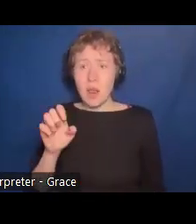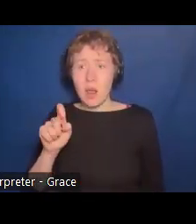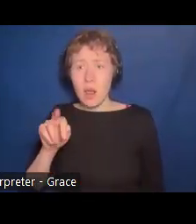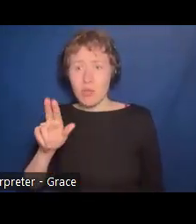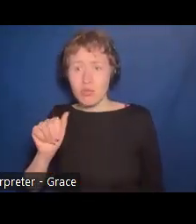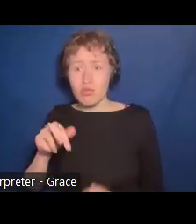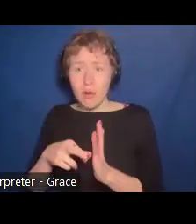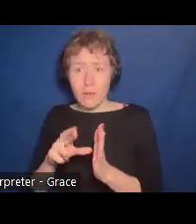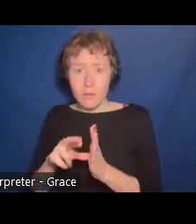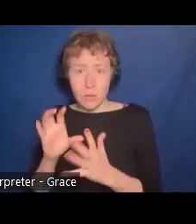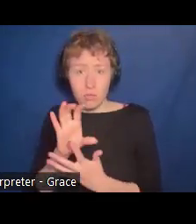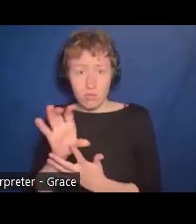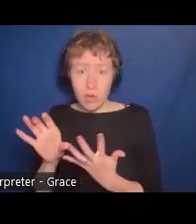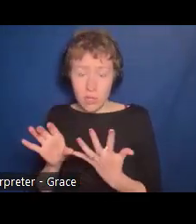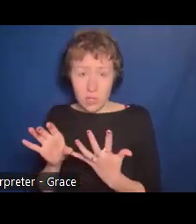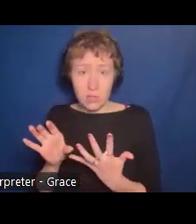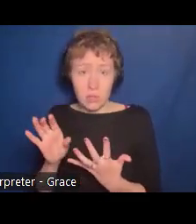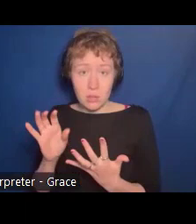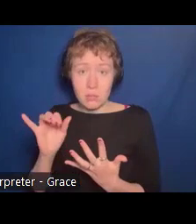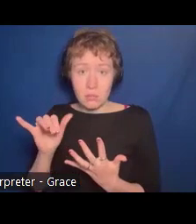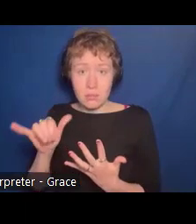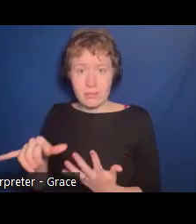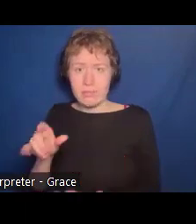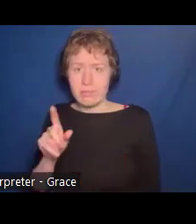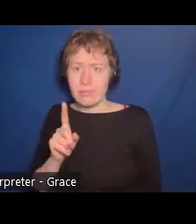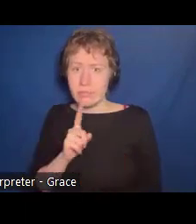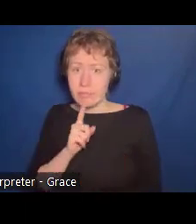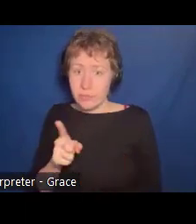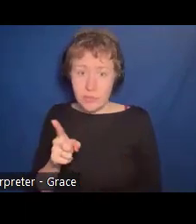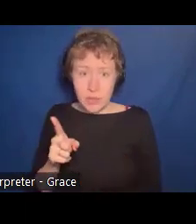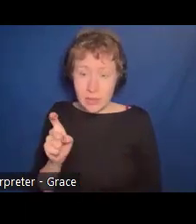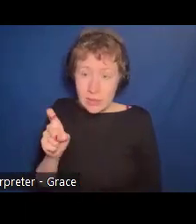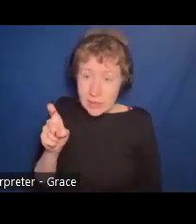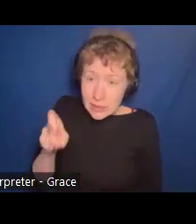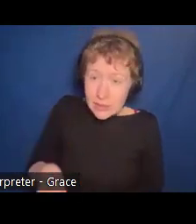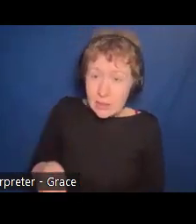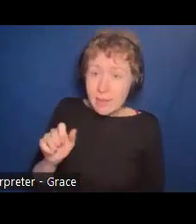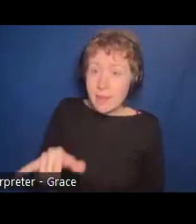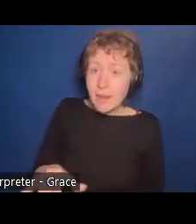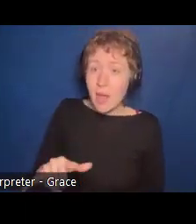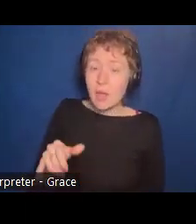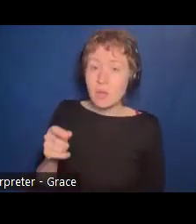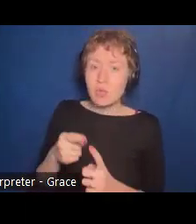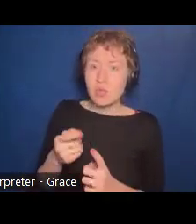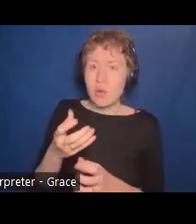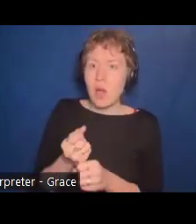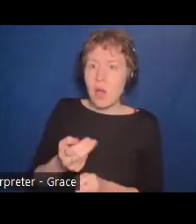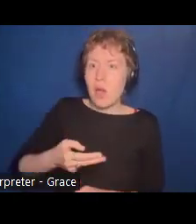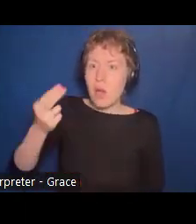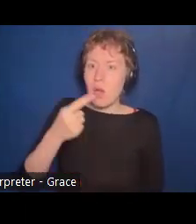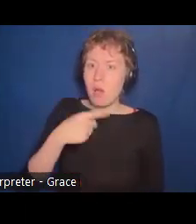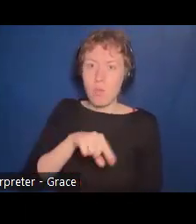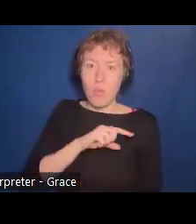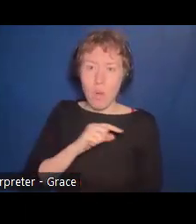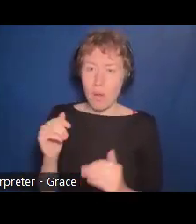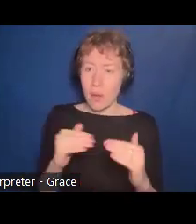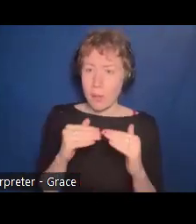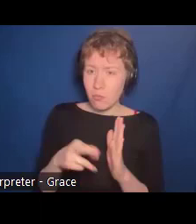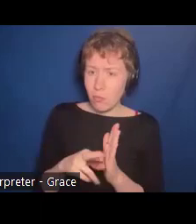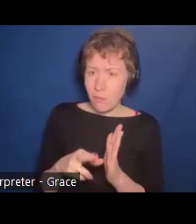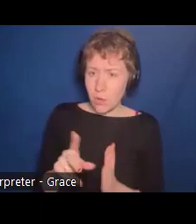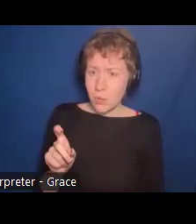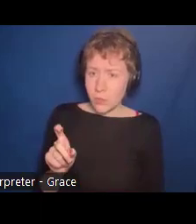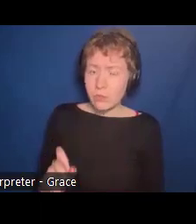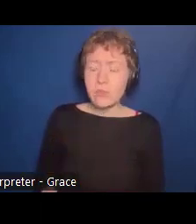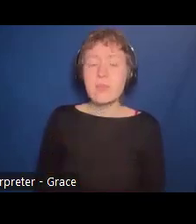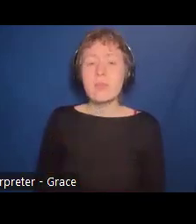criteria are really absolutely essential in order to get a high quality peer review. Now,